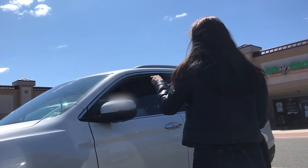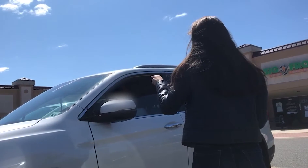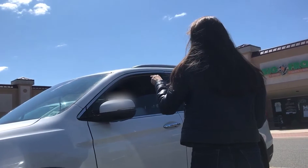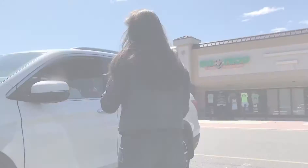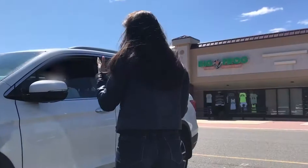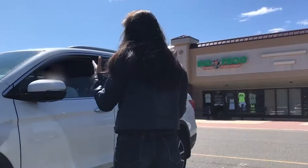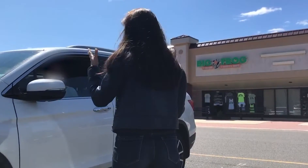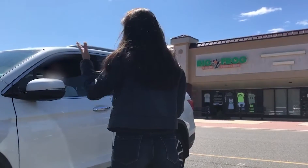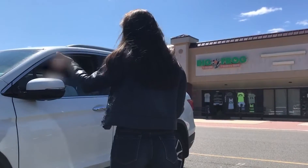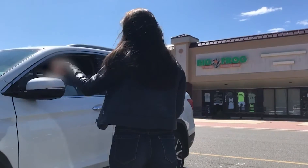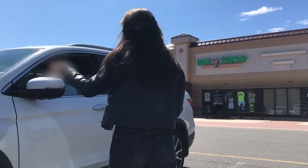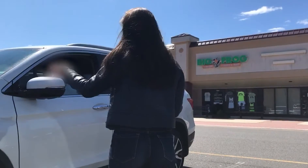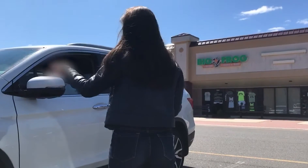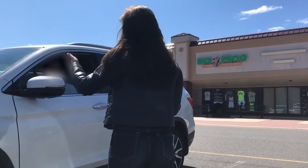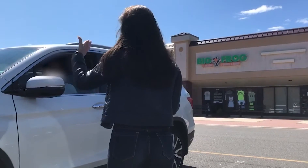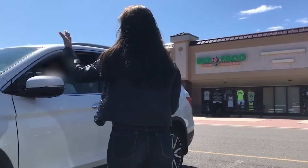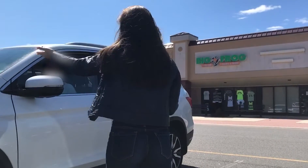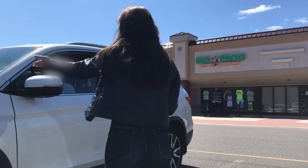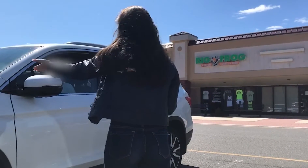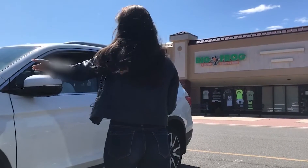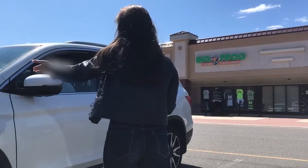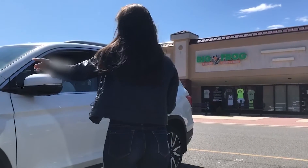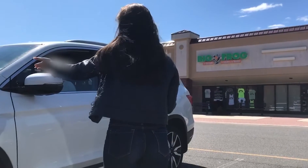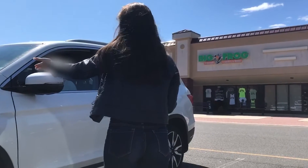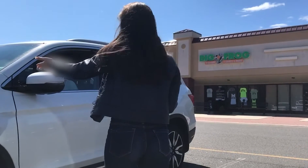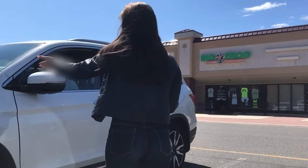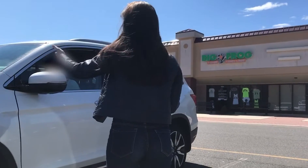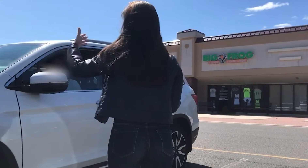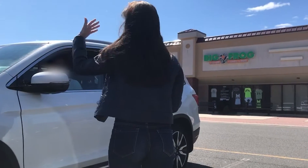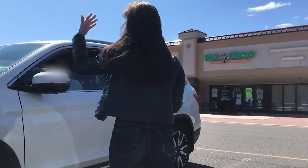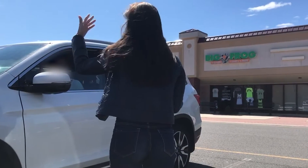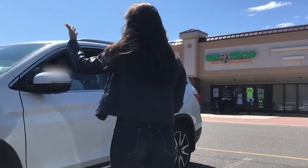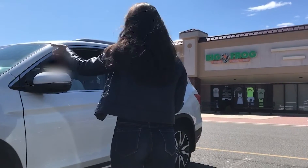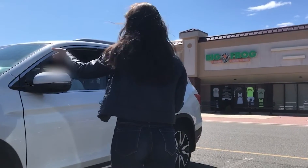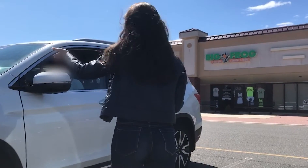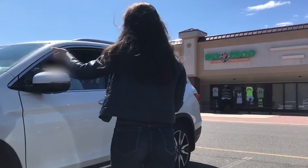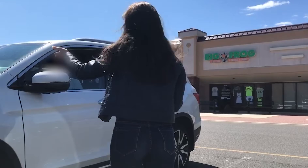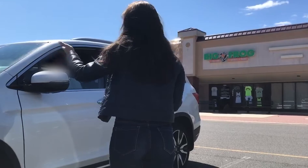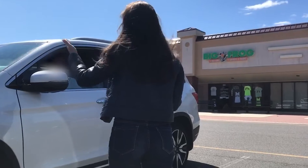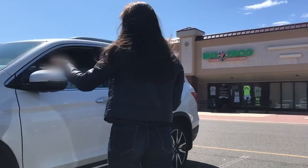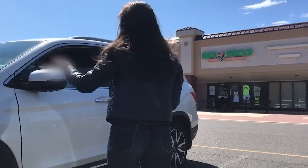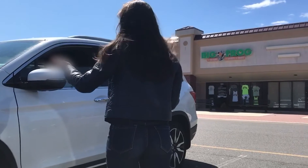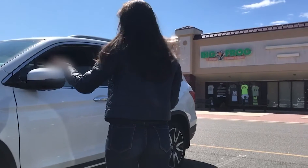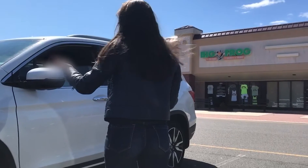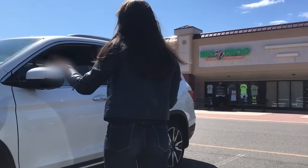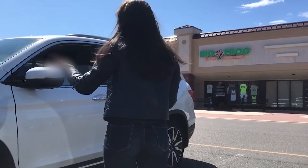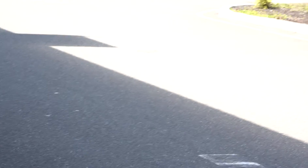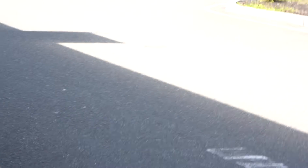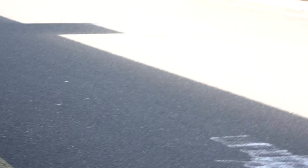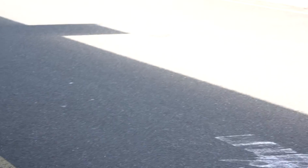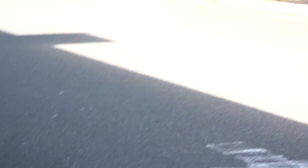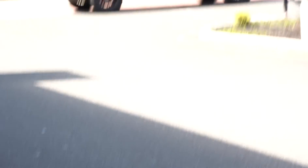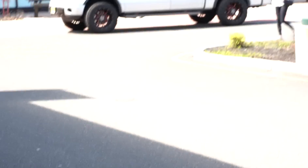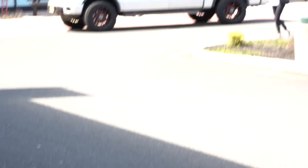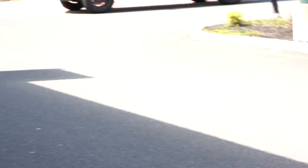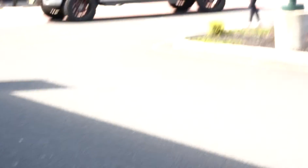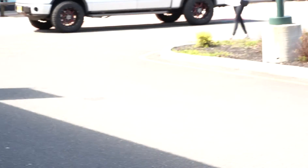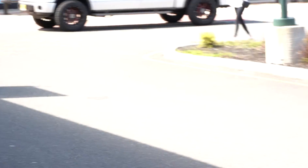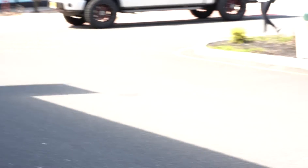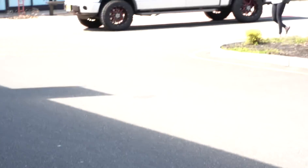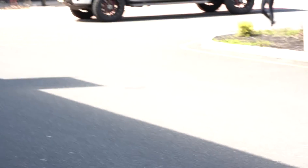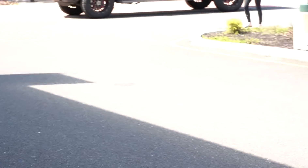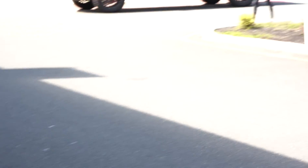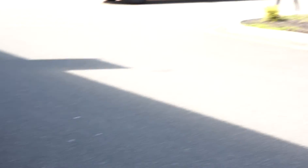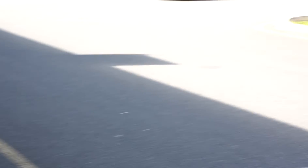Rio Nails? I'm wondering why you think that it would be okay to go to someone that is not available and not open for business. The woman,